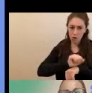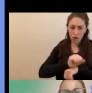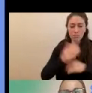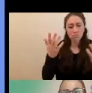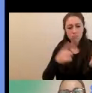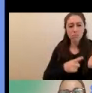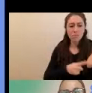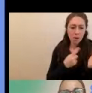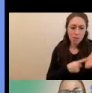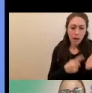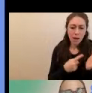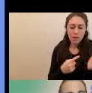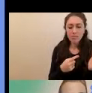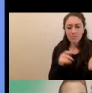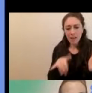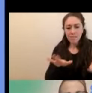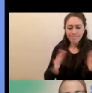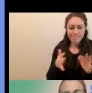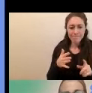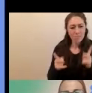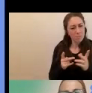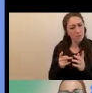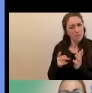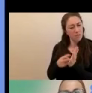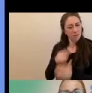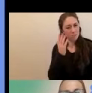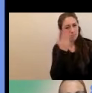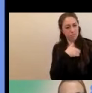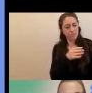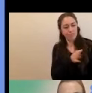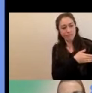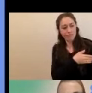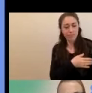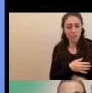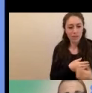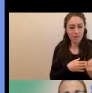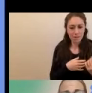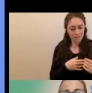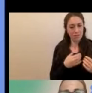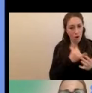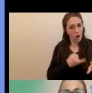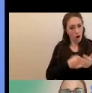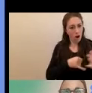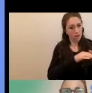is a bit overlooked in the different types of art practices